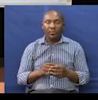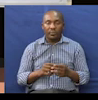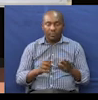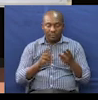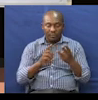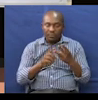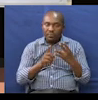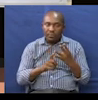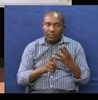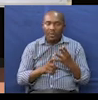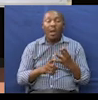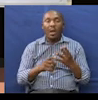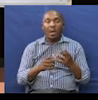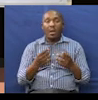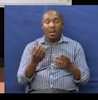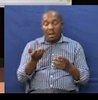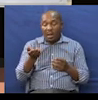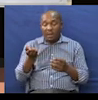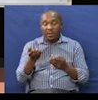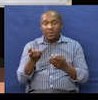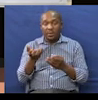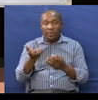Other societies which were still practicing